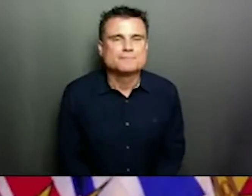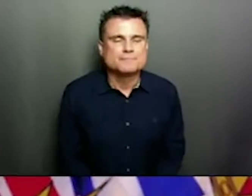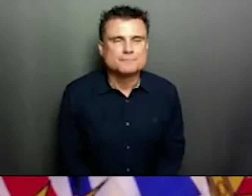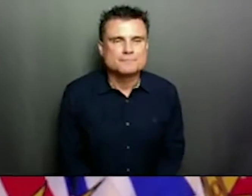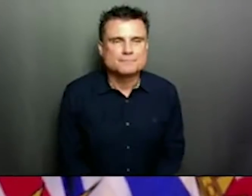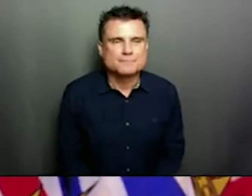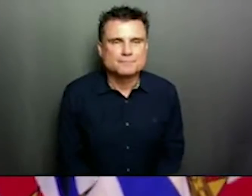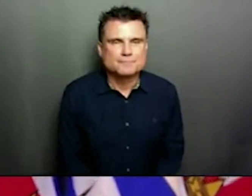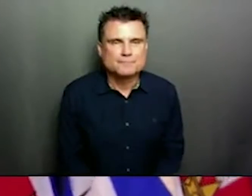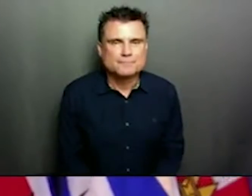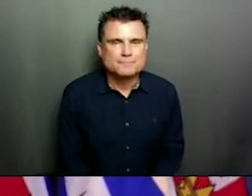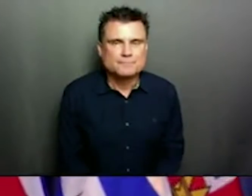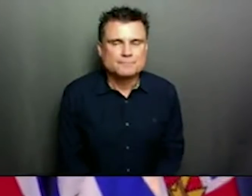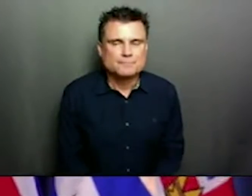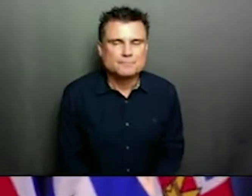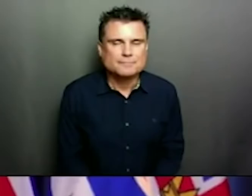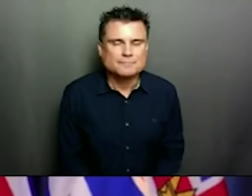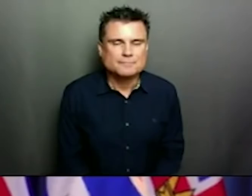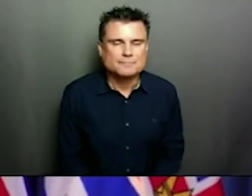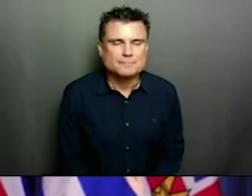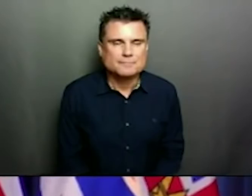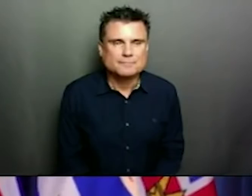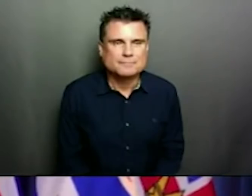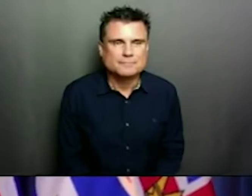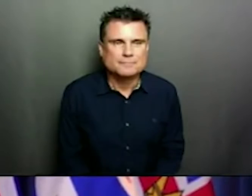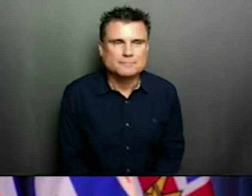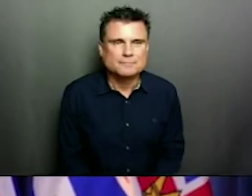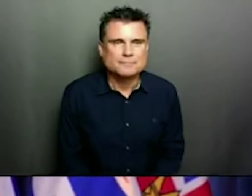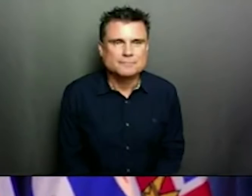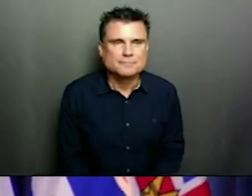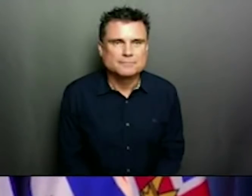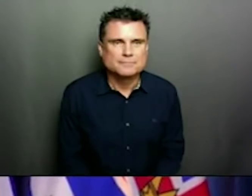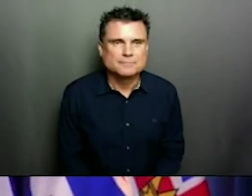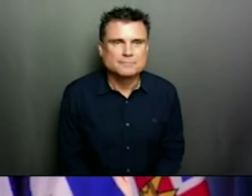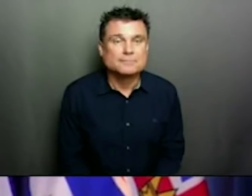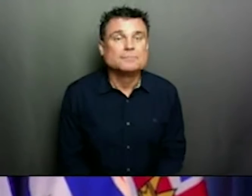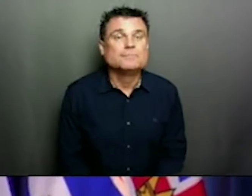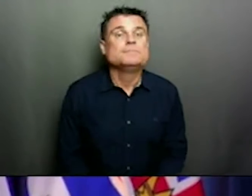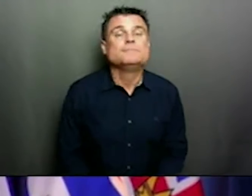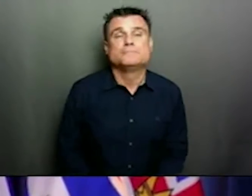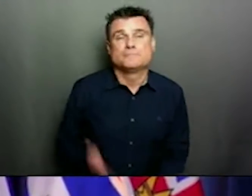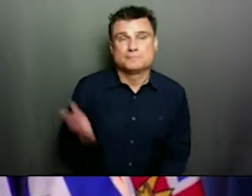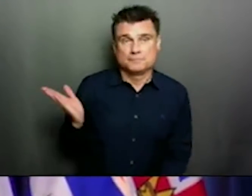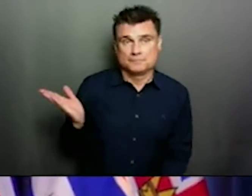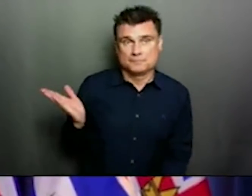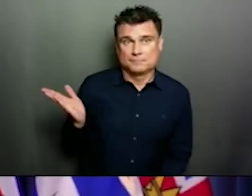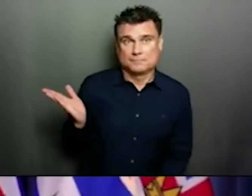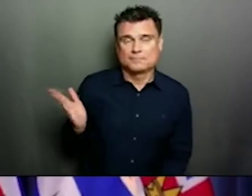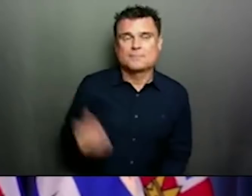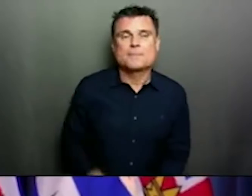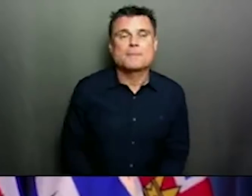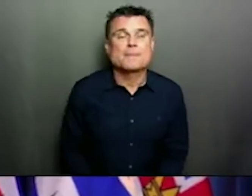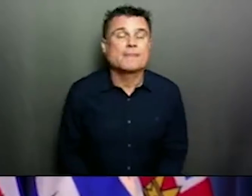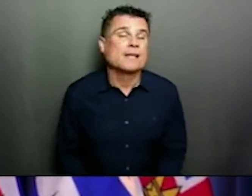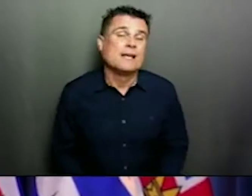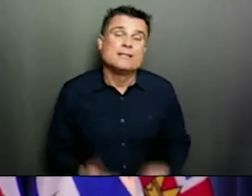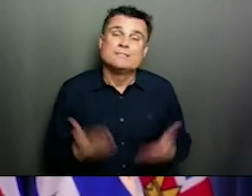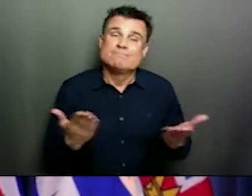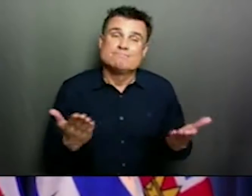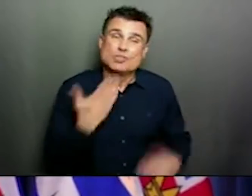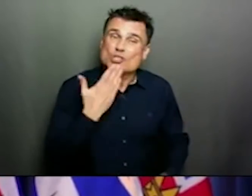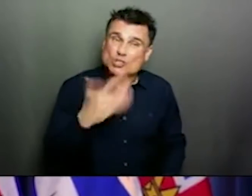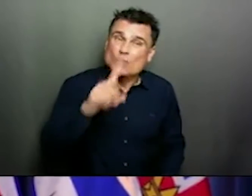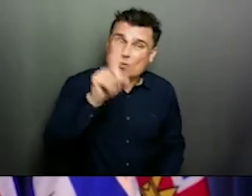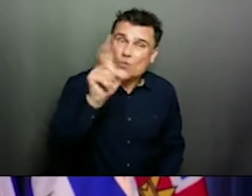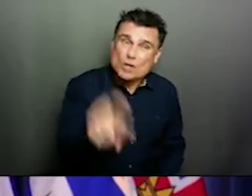I think these are good questions, Richard, because, and certainly there are a number of the hundreds of questions that we get every day about these scenarios.